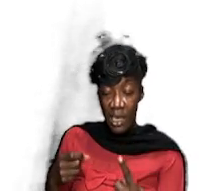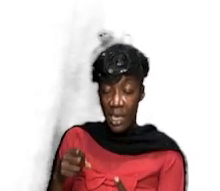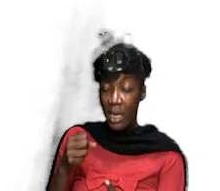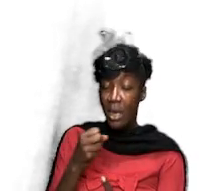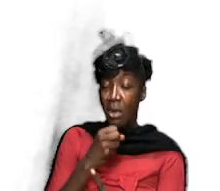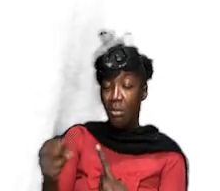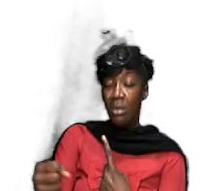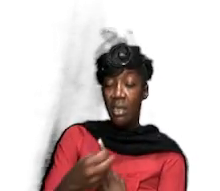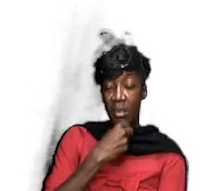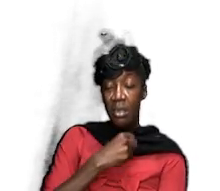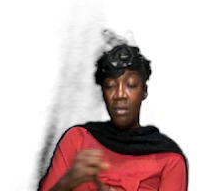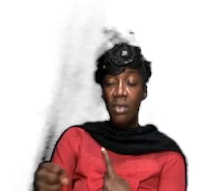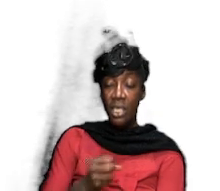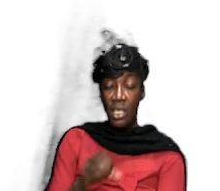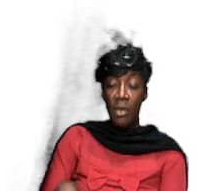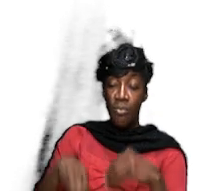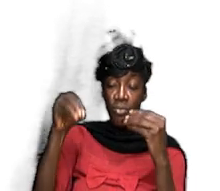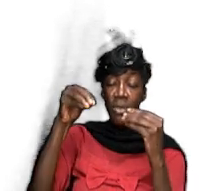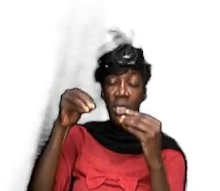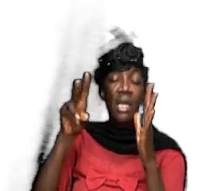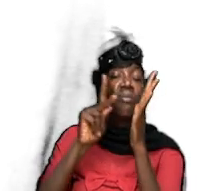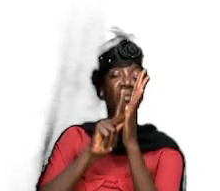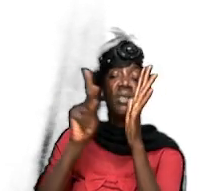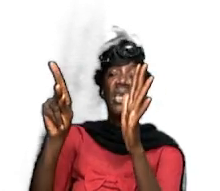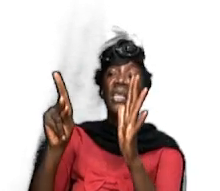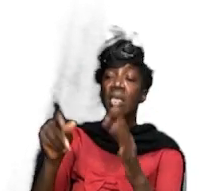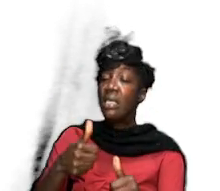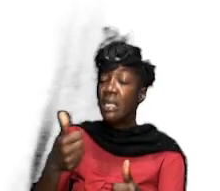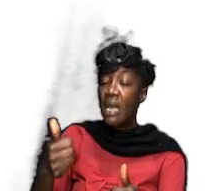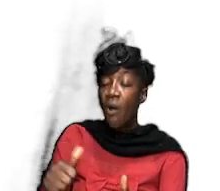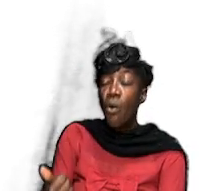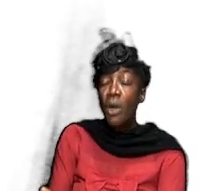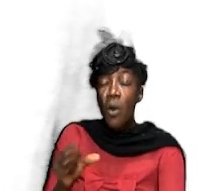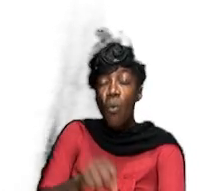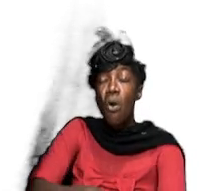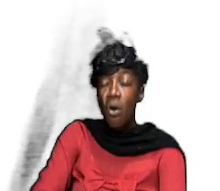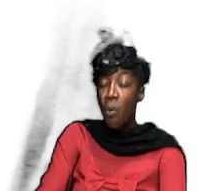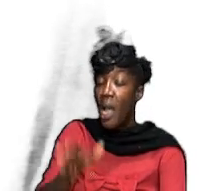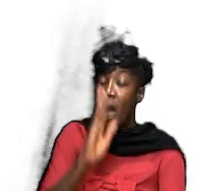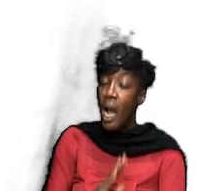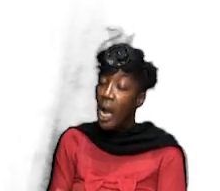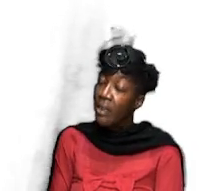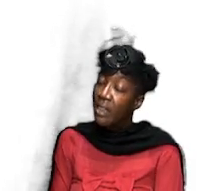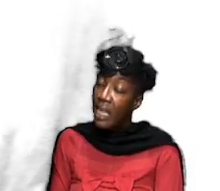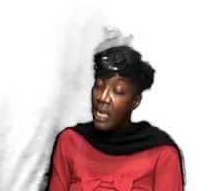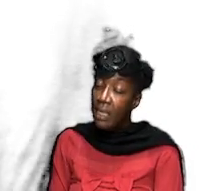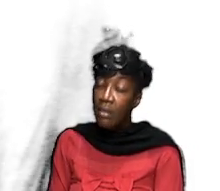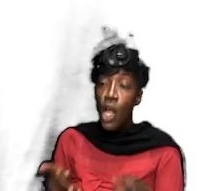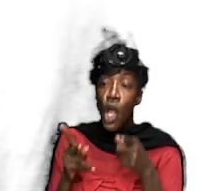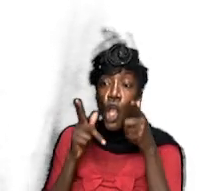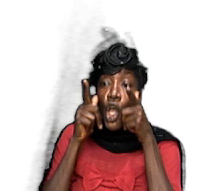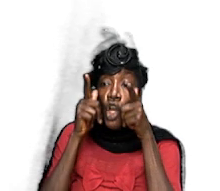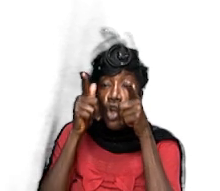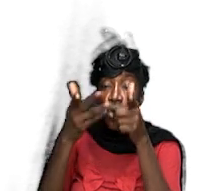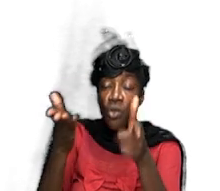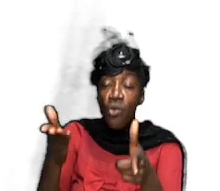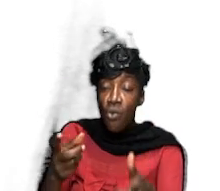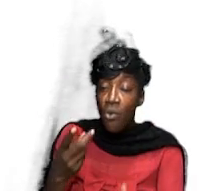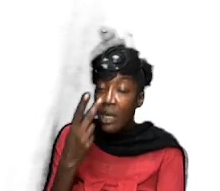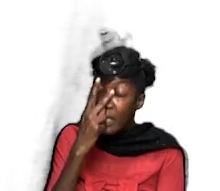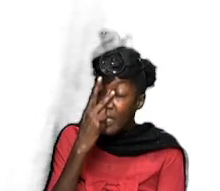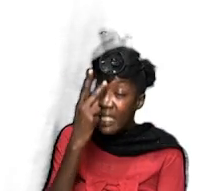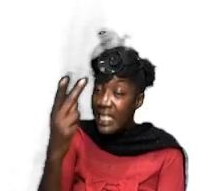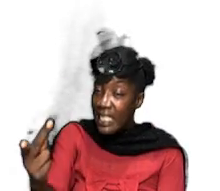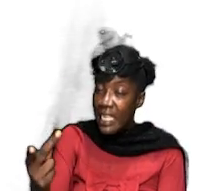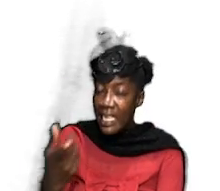presents itself, how they deal with the things of God. And as we look through it, you're going to see a difference. And I hope